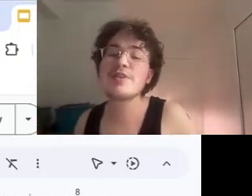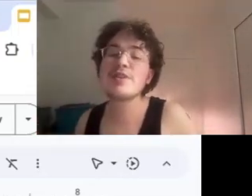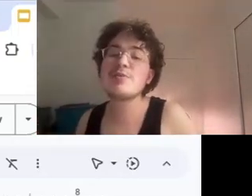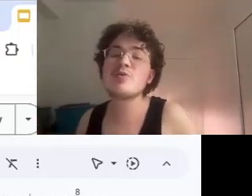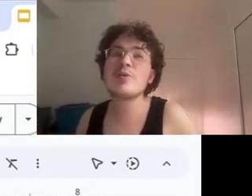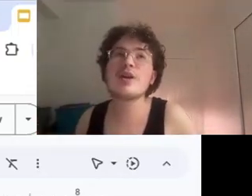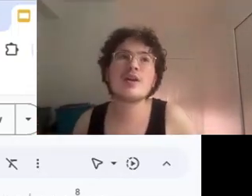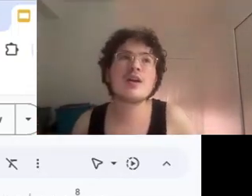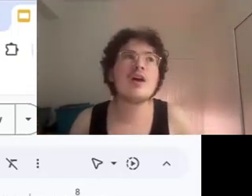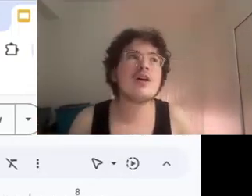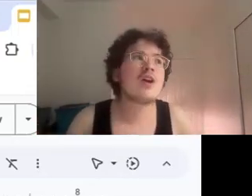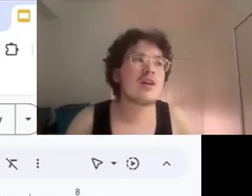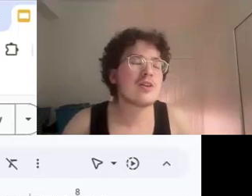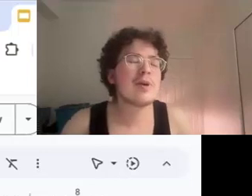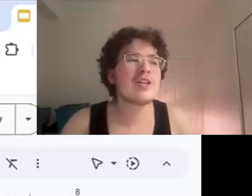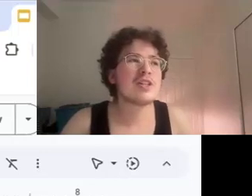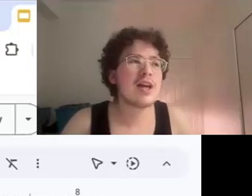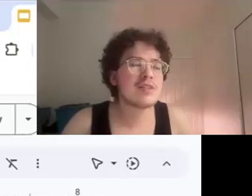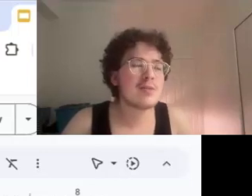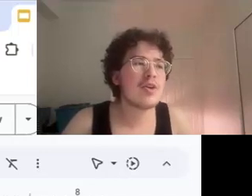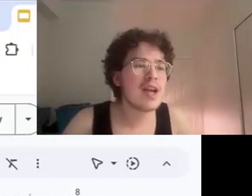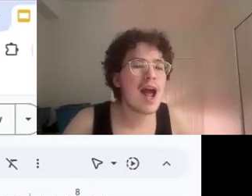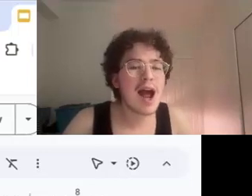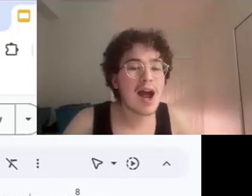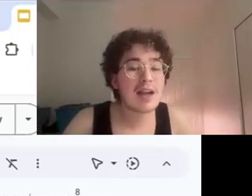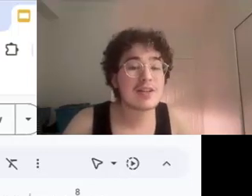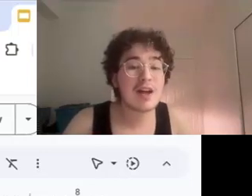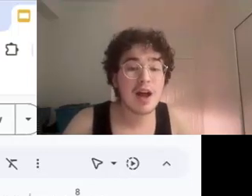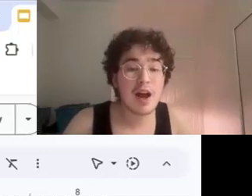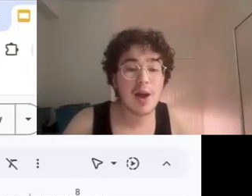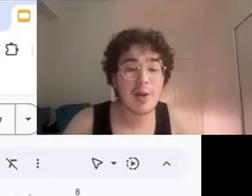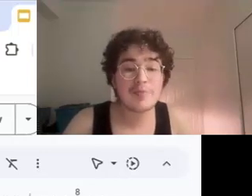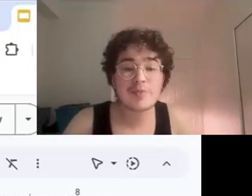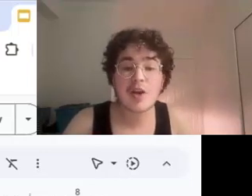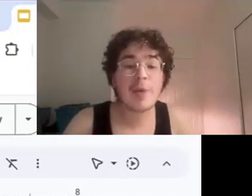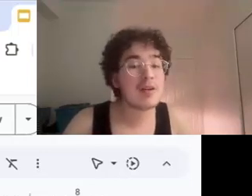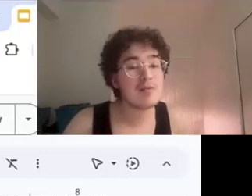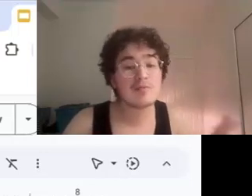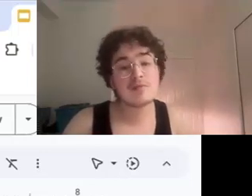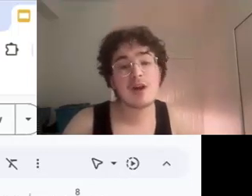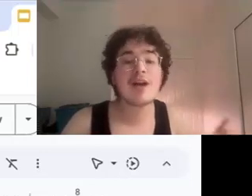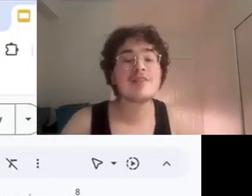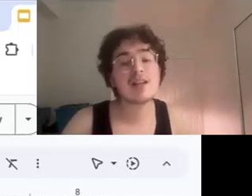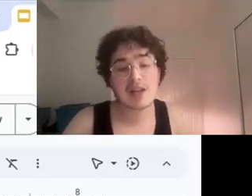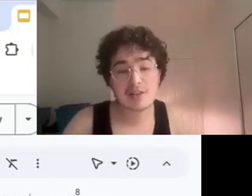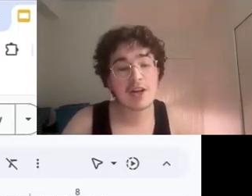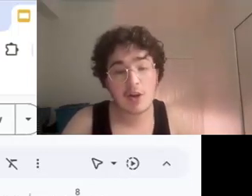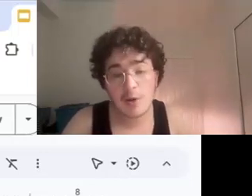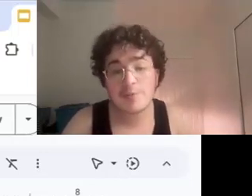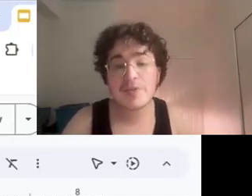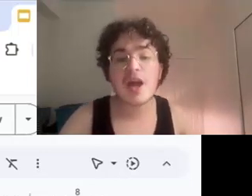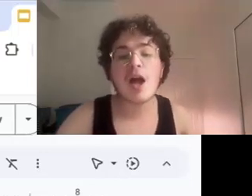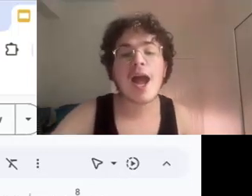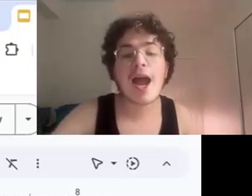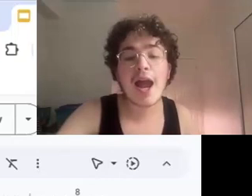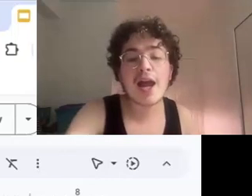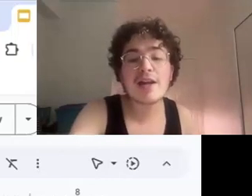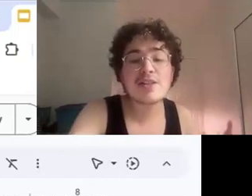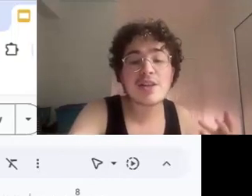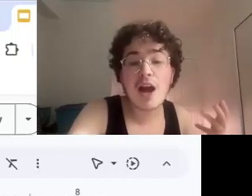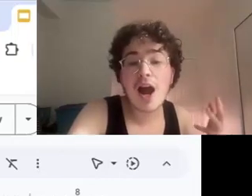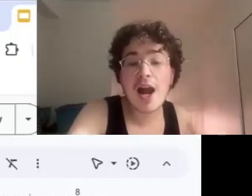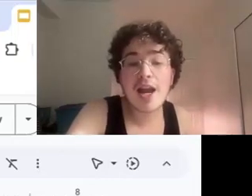The scholar that I spoke to, who I mentioned in my last slide, also emphasized to me that the sexual psychopathy laws